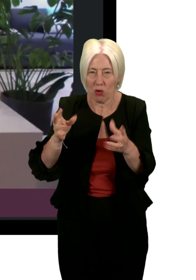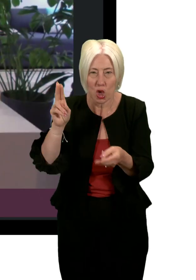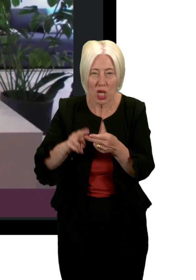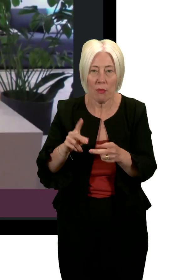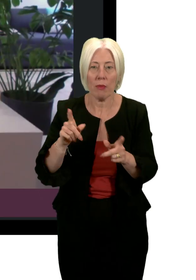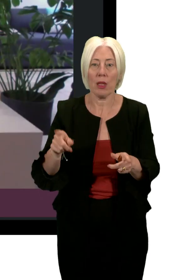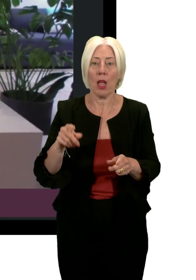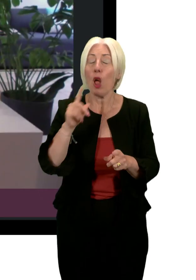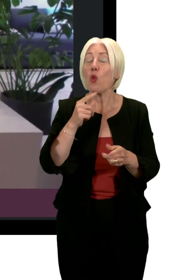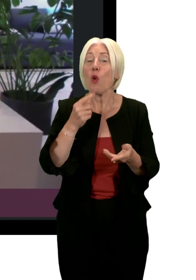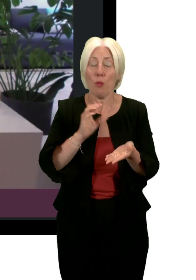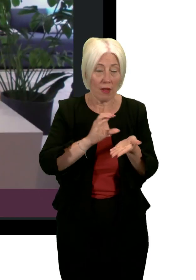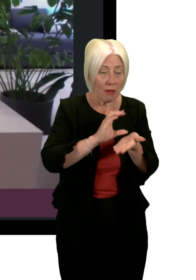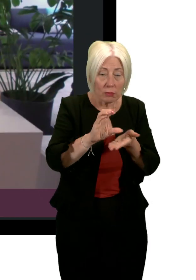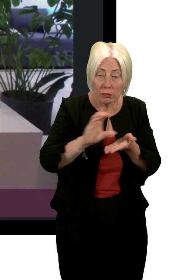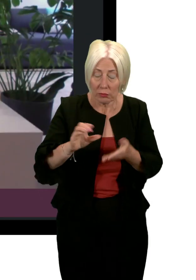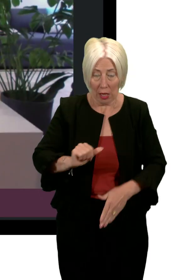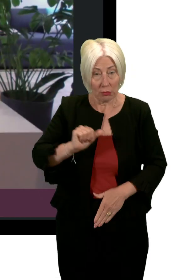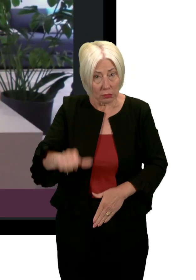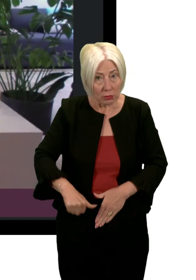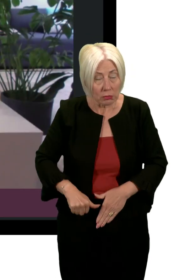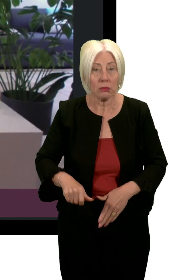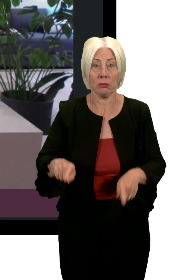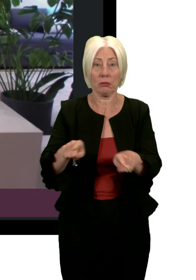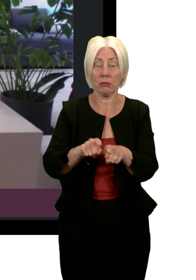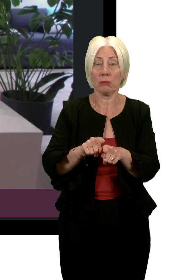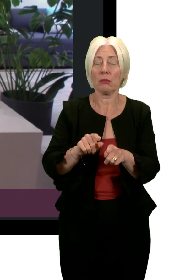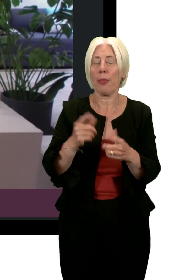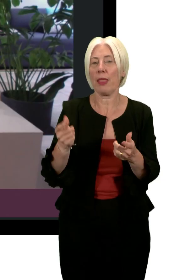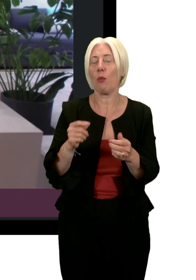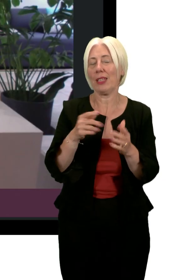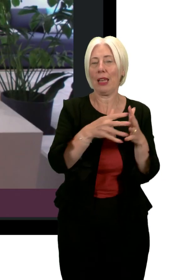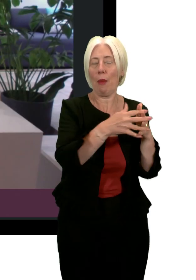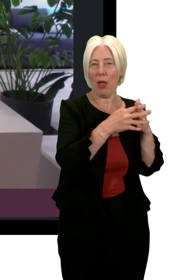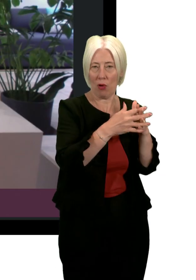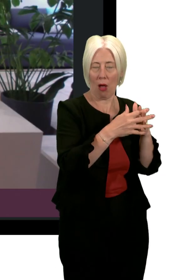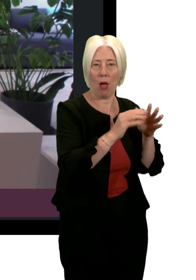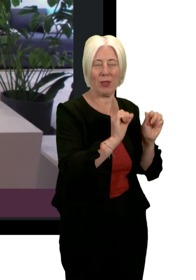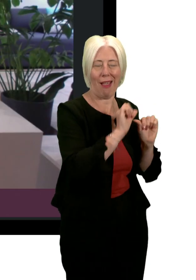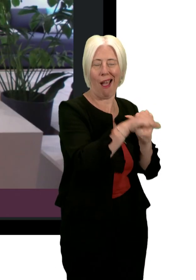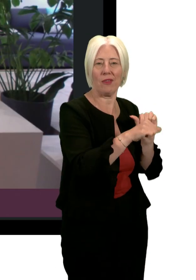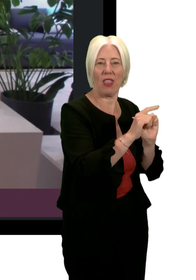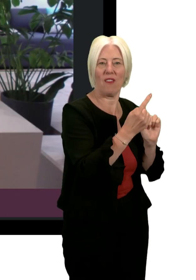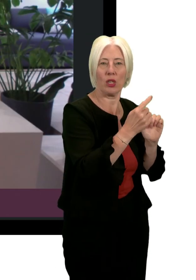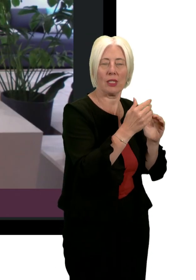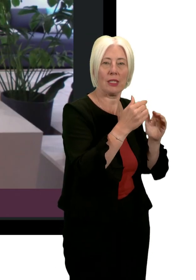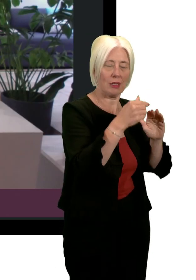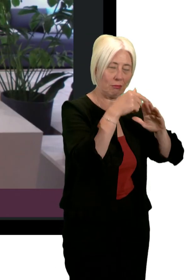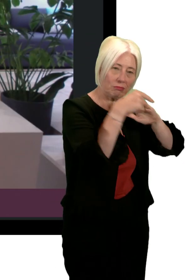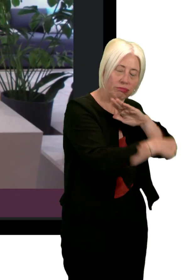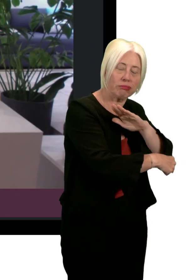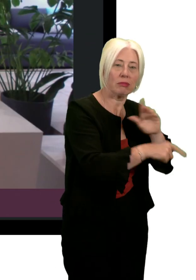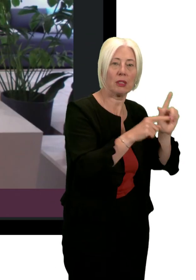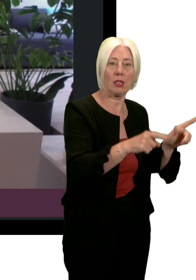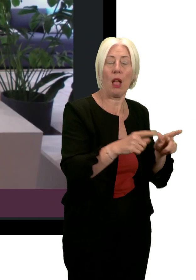agricultural subsidies, which Theodore Roosevelt actually started after the Great Depression in the US. It was propelled